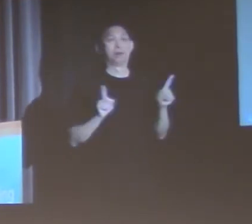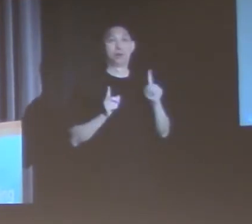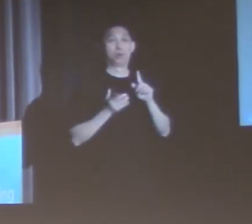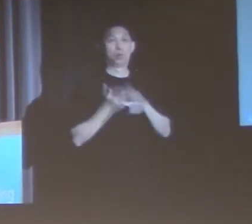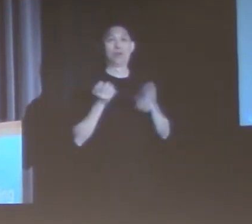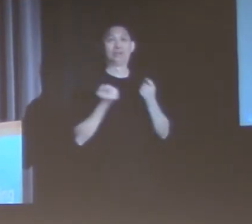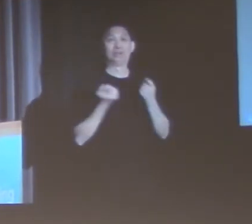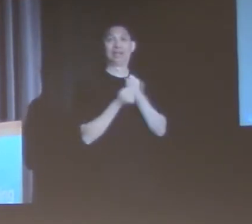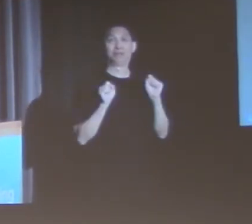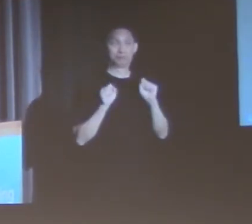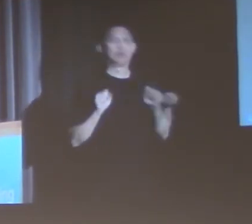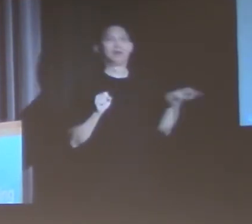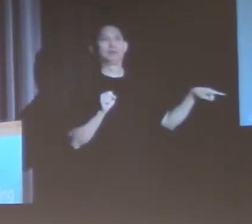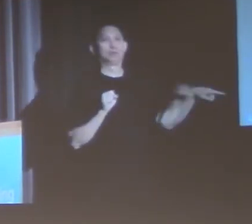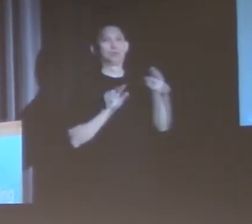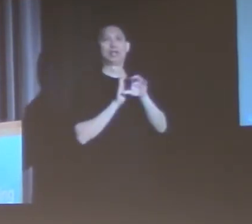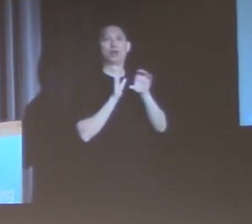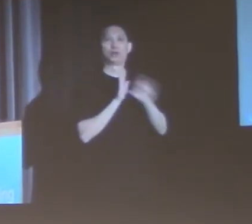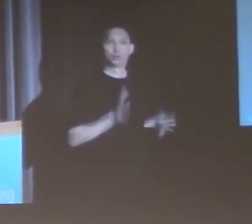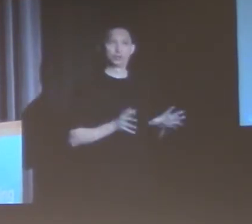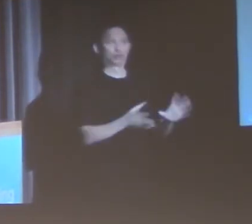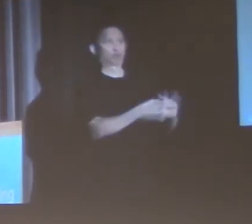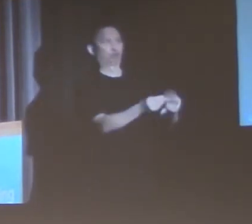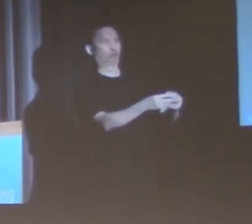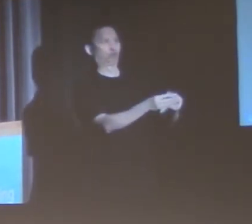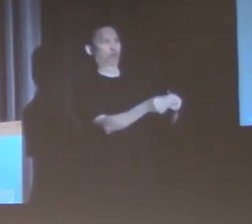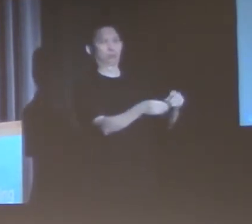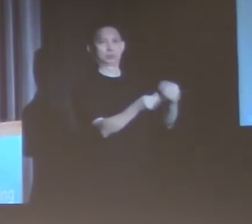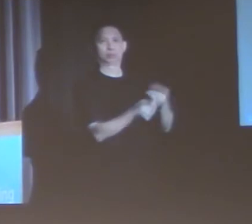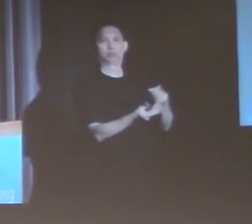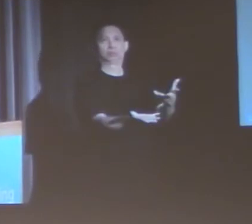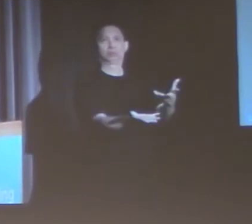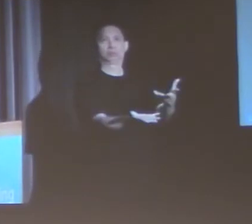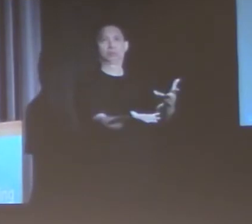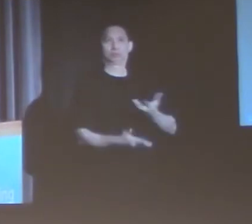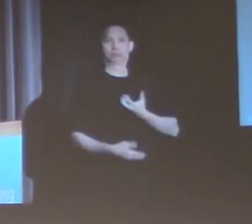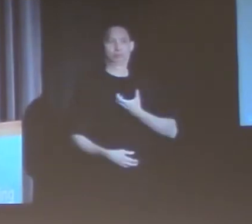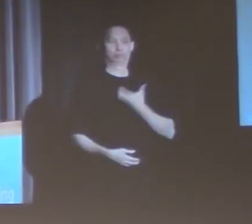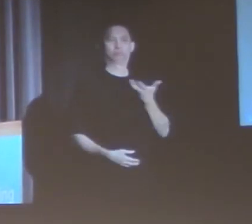present themselves. And I think